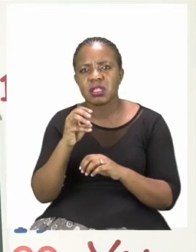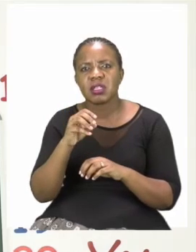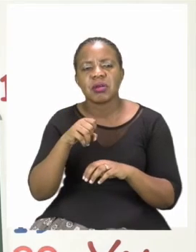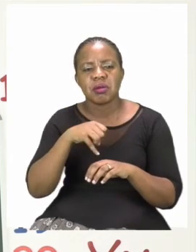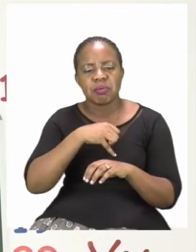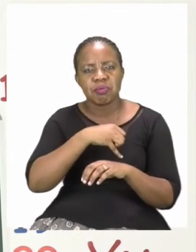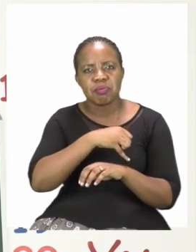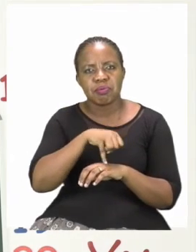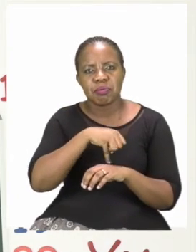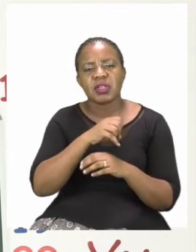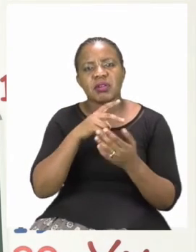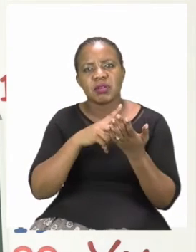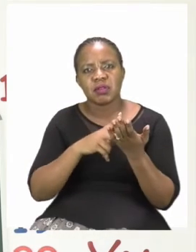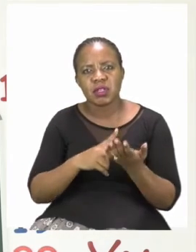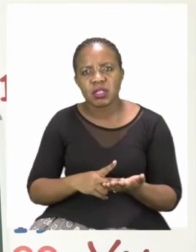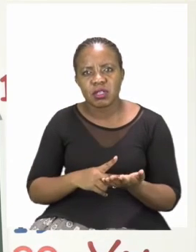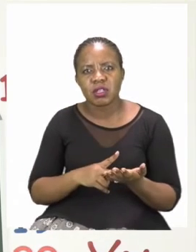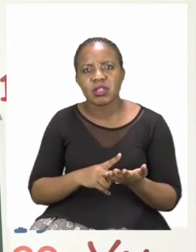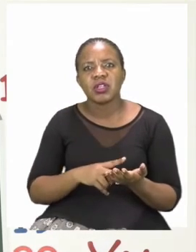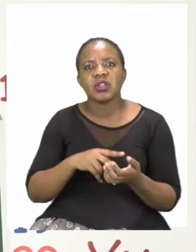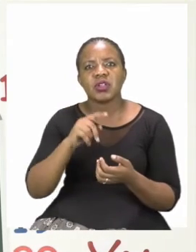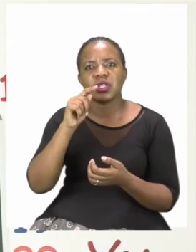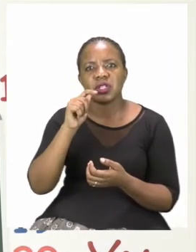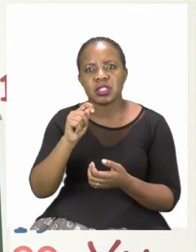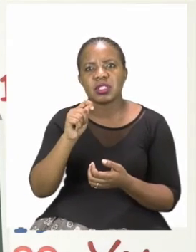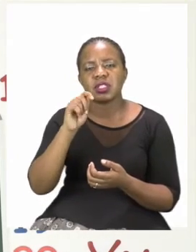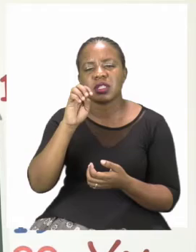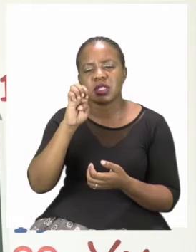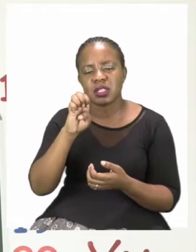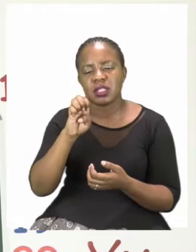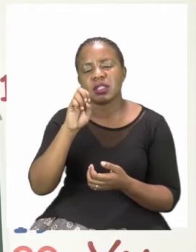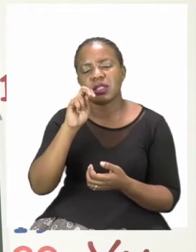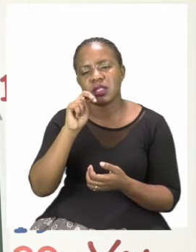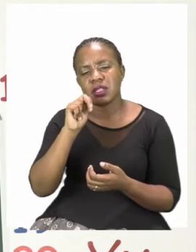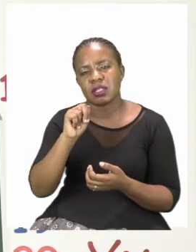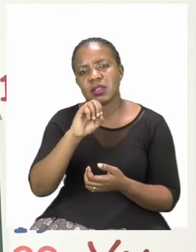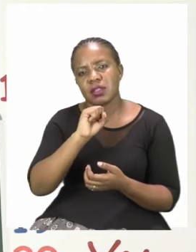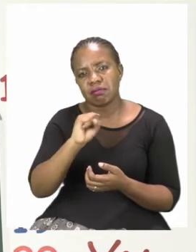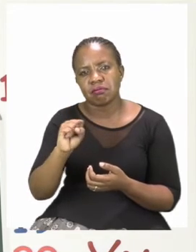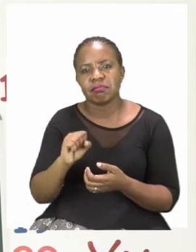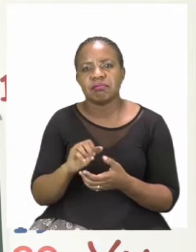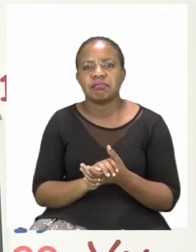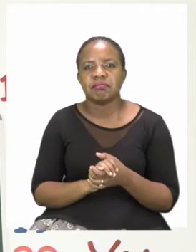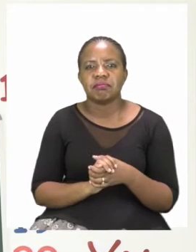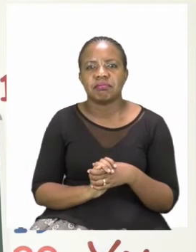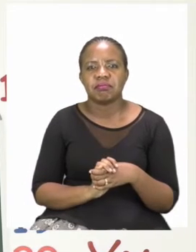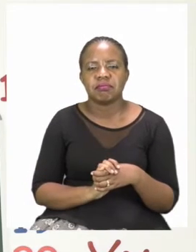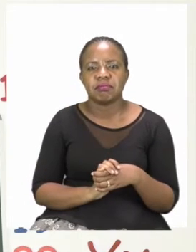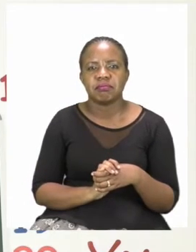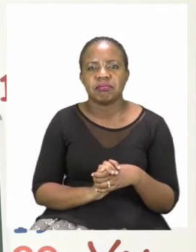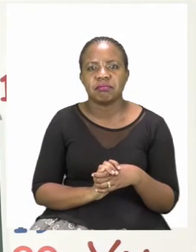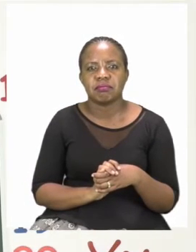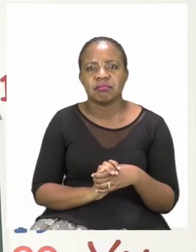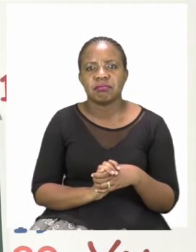the big O, and you follow the direction of the